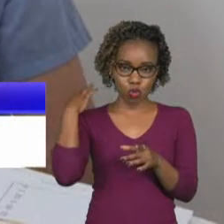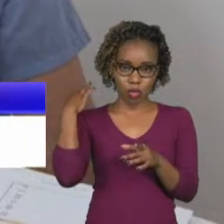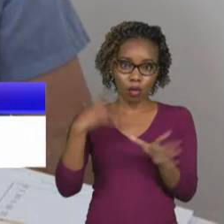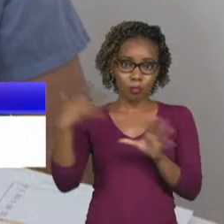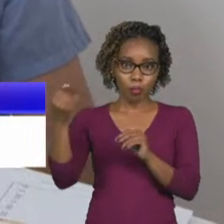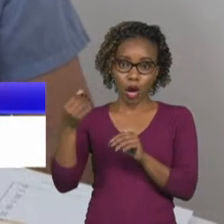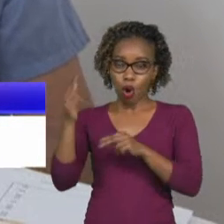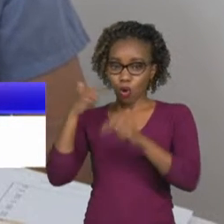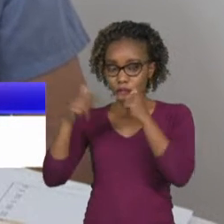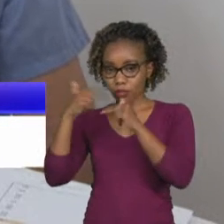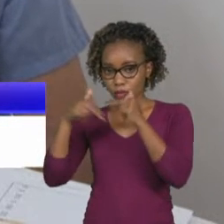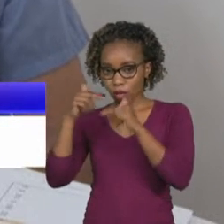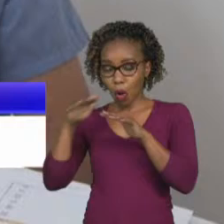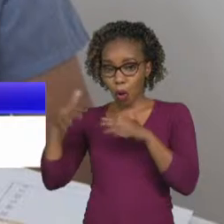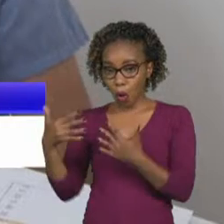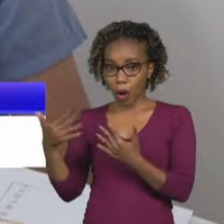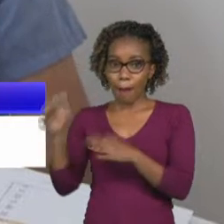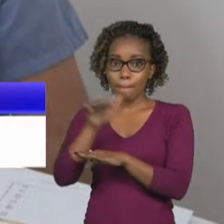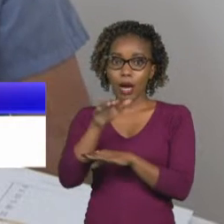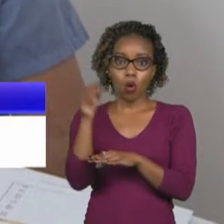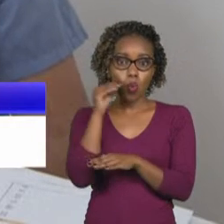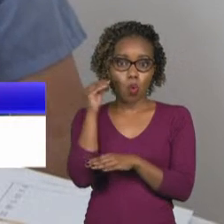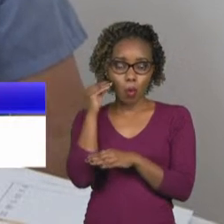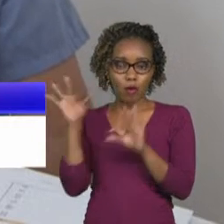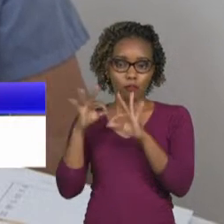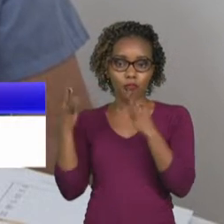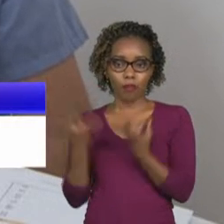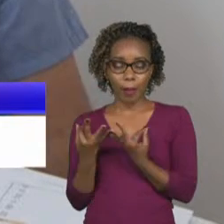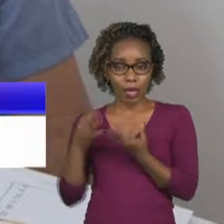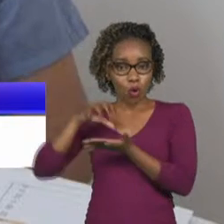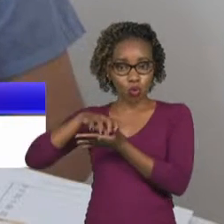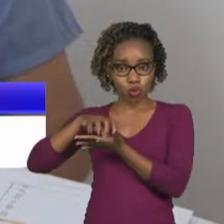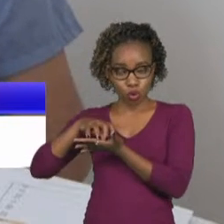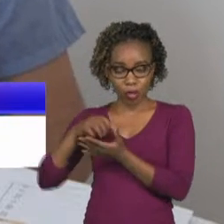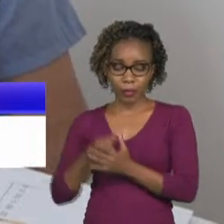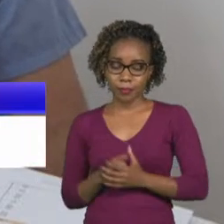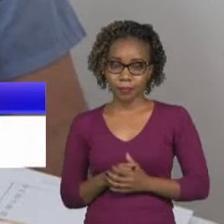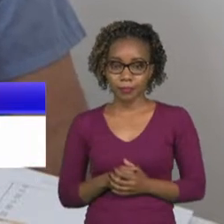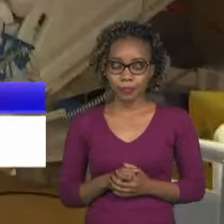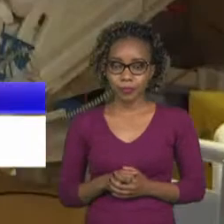hotel residence or to return home when family conditions permit.